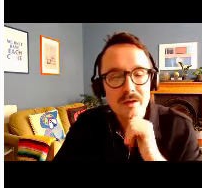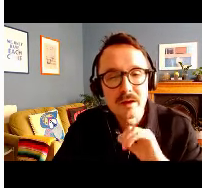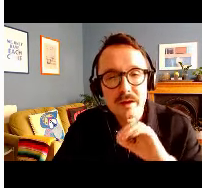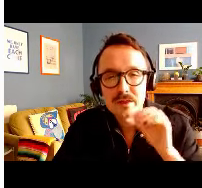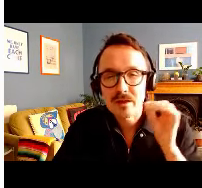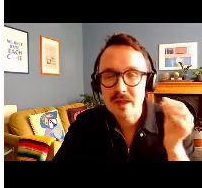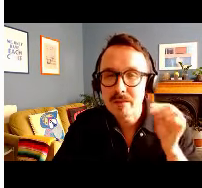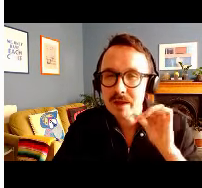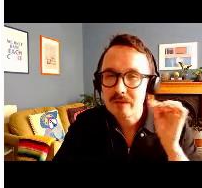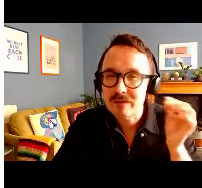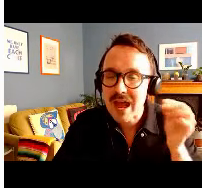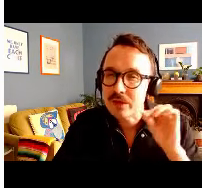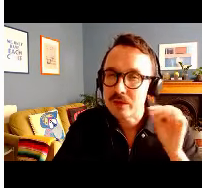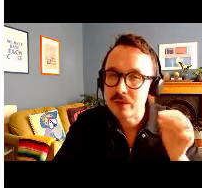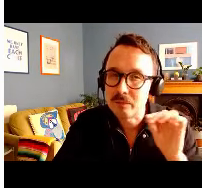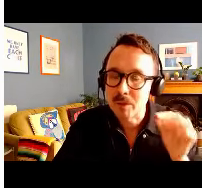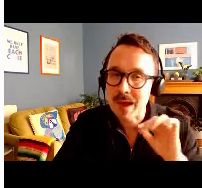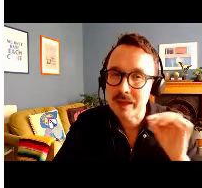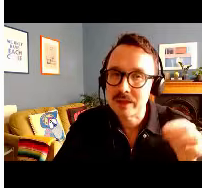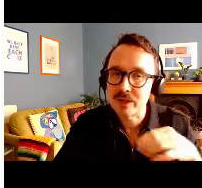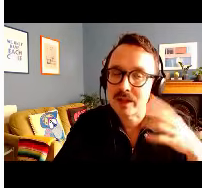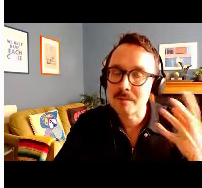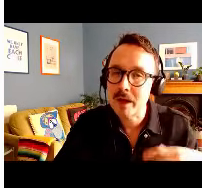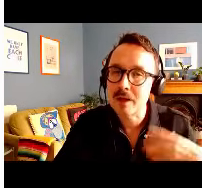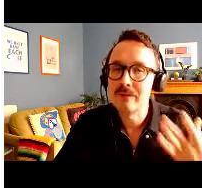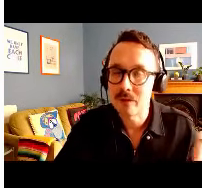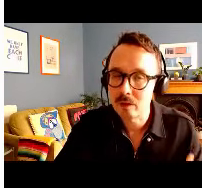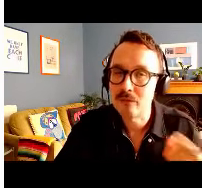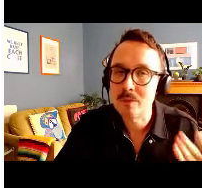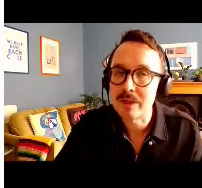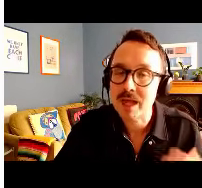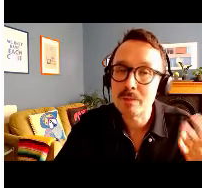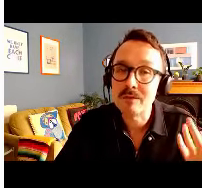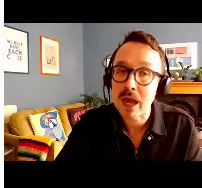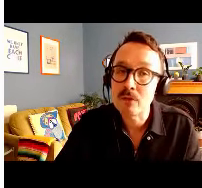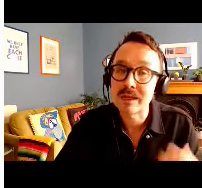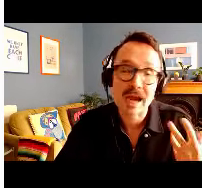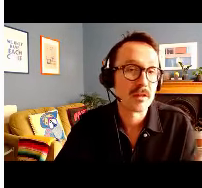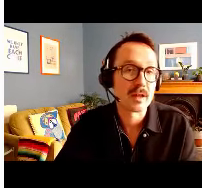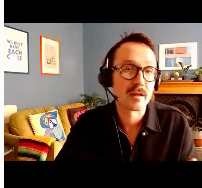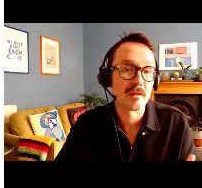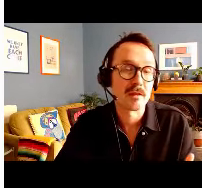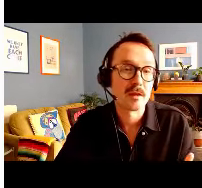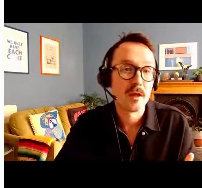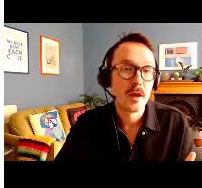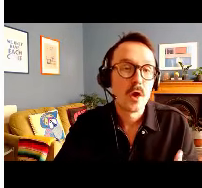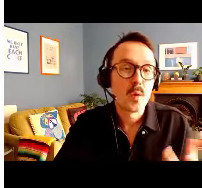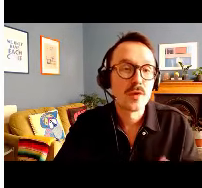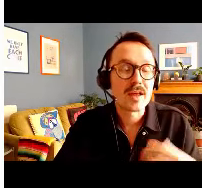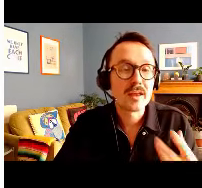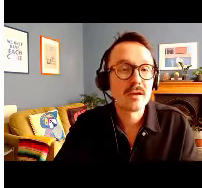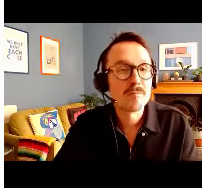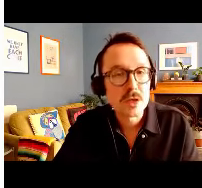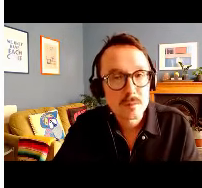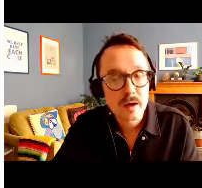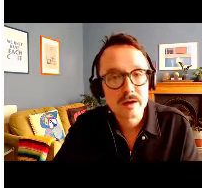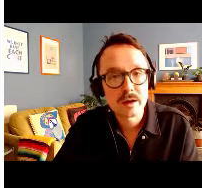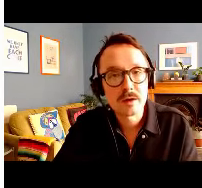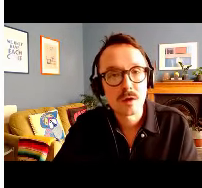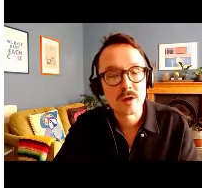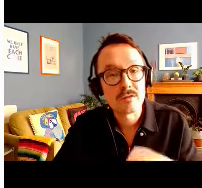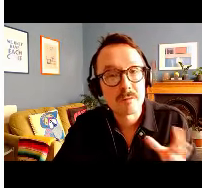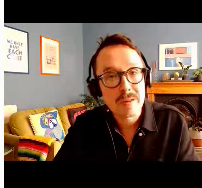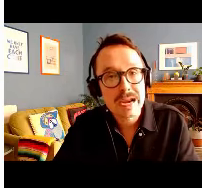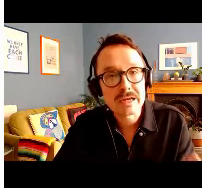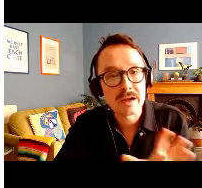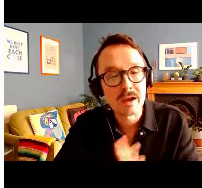see how there's some kind of ethical problematic things that might unfurl from these types of counting exercises, where this idea of